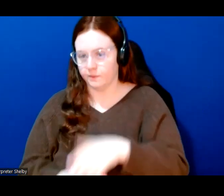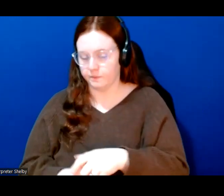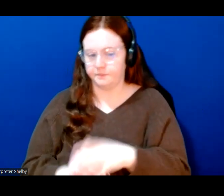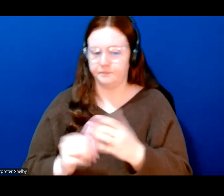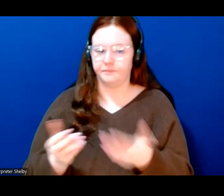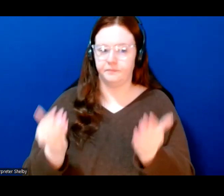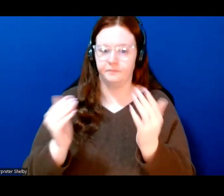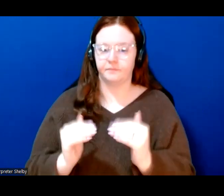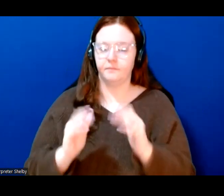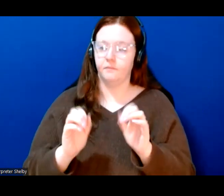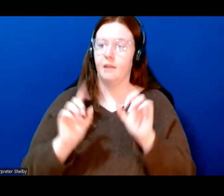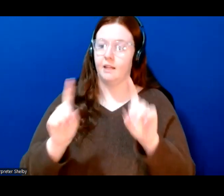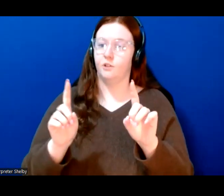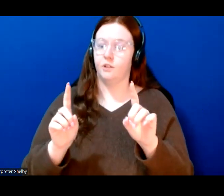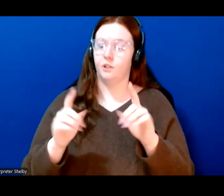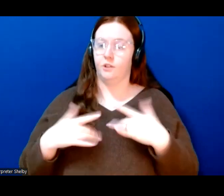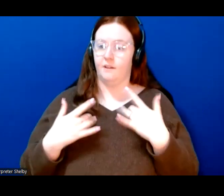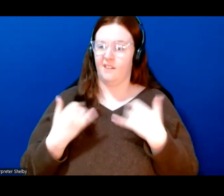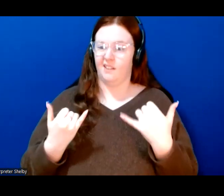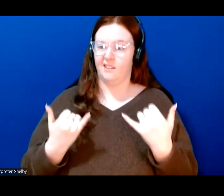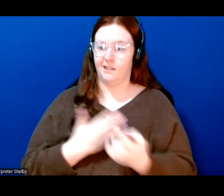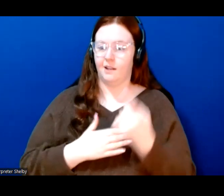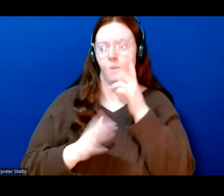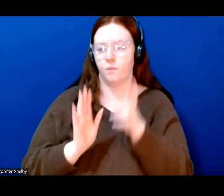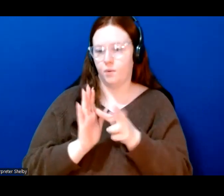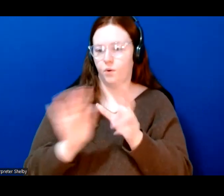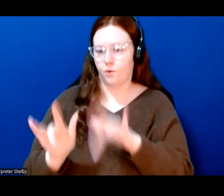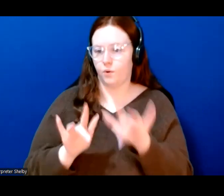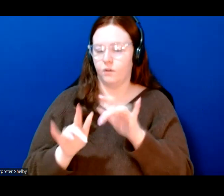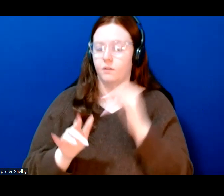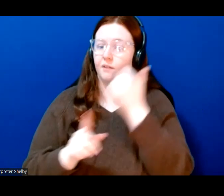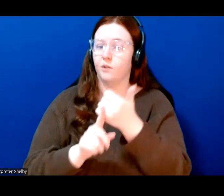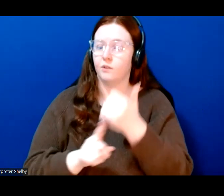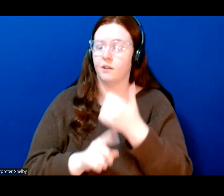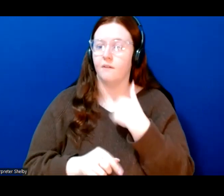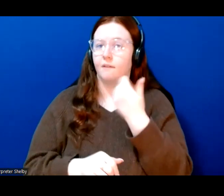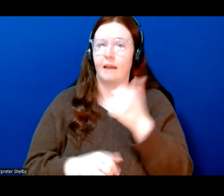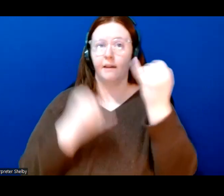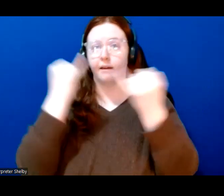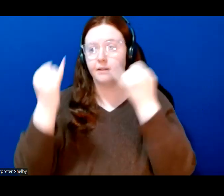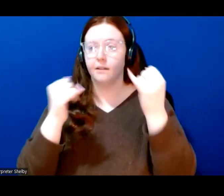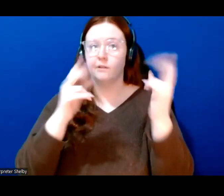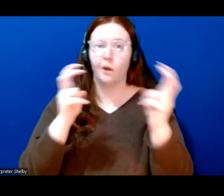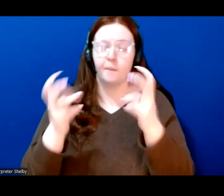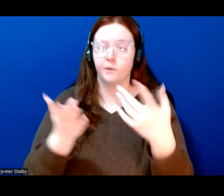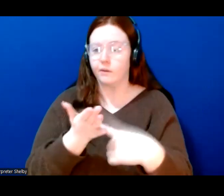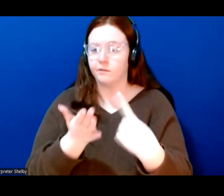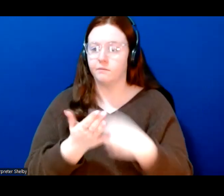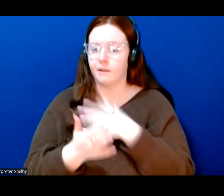Our education session today is being recorded, and if you have any presentation requests, please don't hesitate to reach out and let me